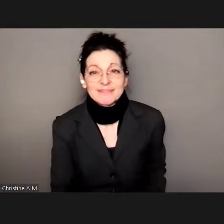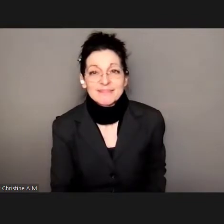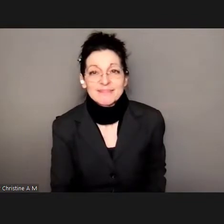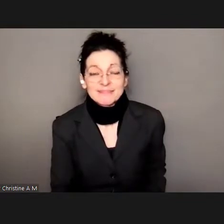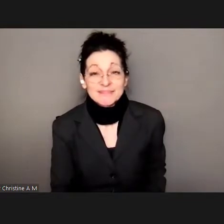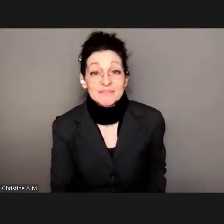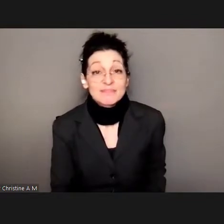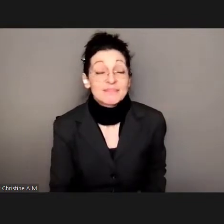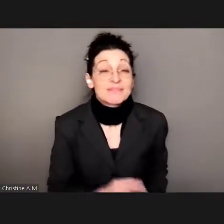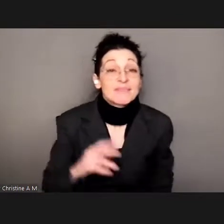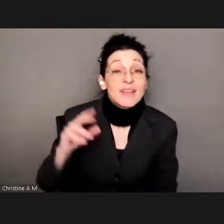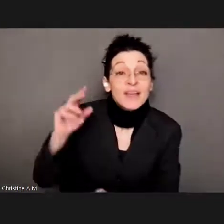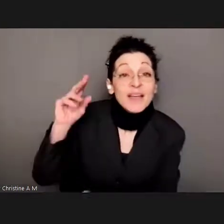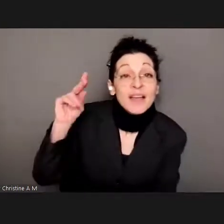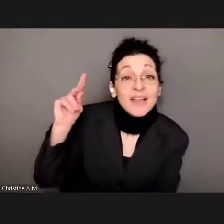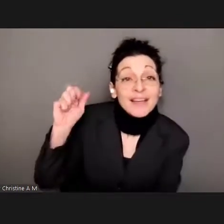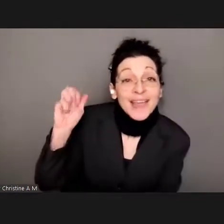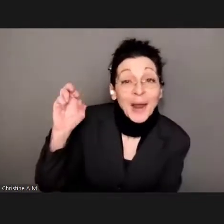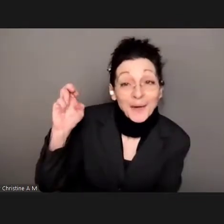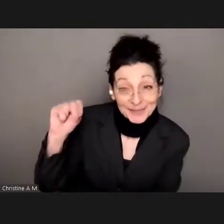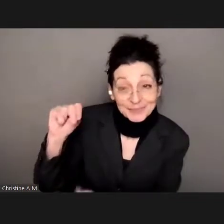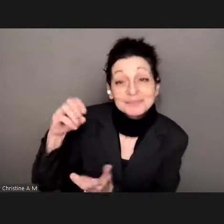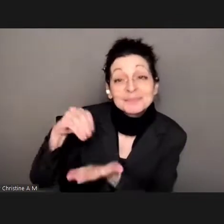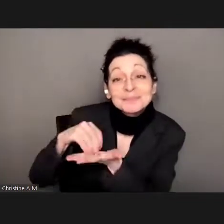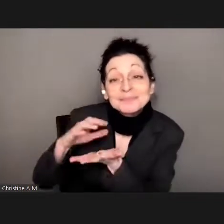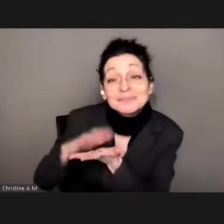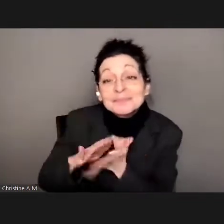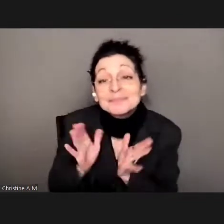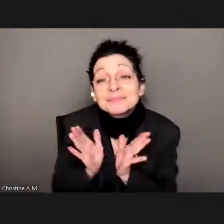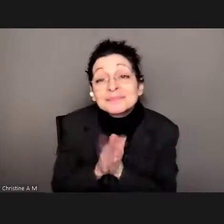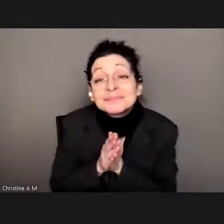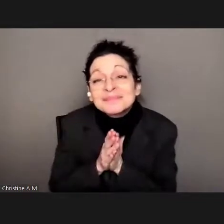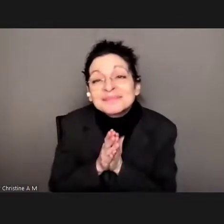Karen, put the song,